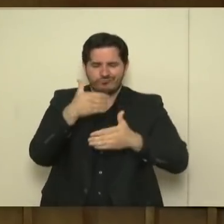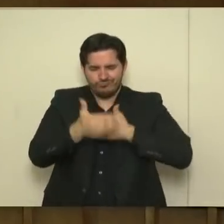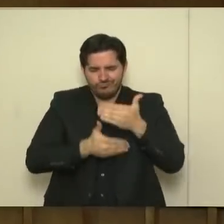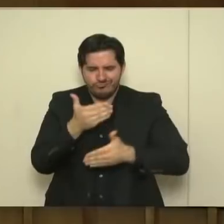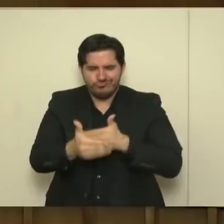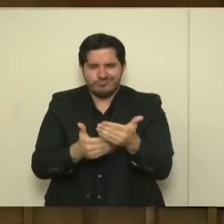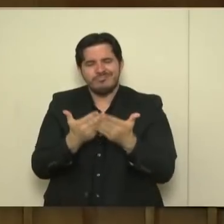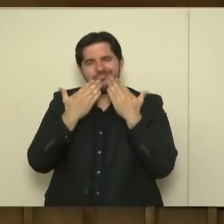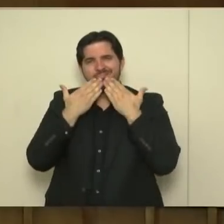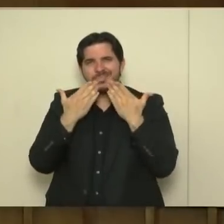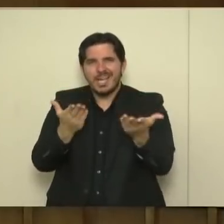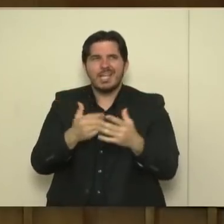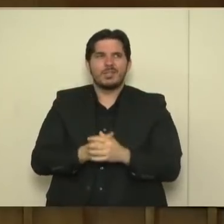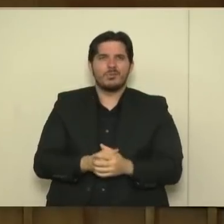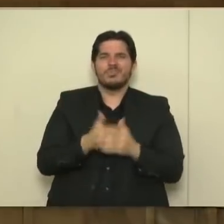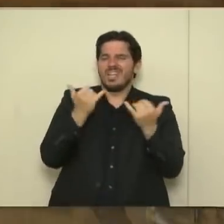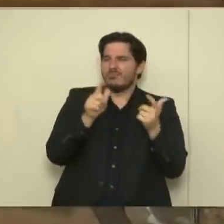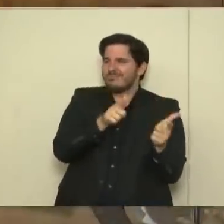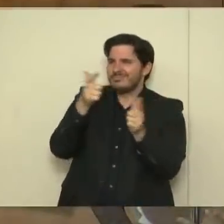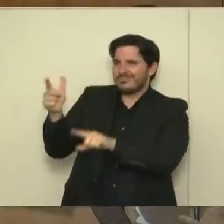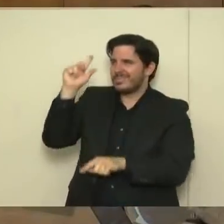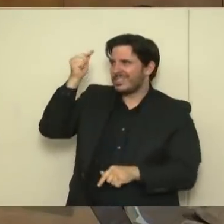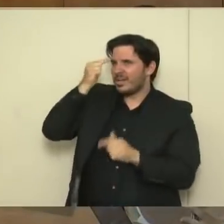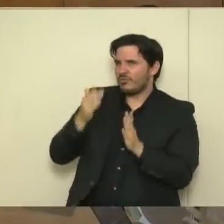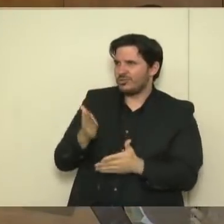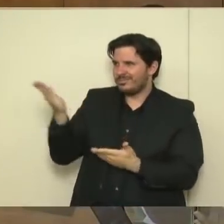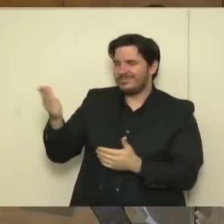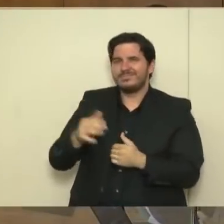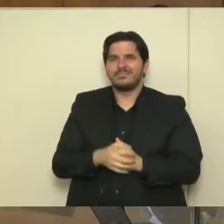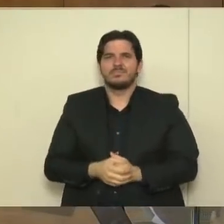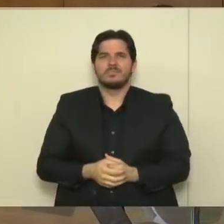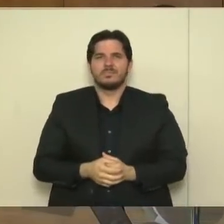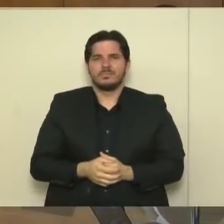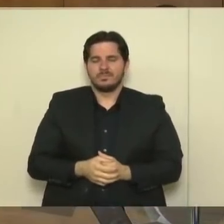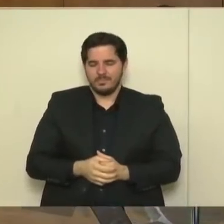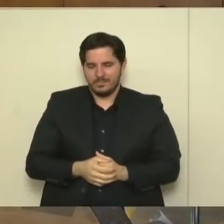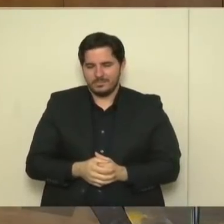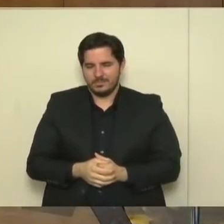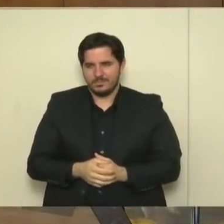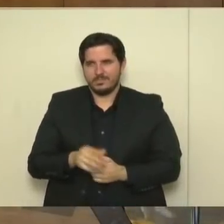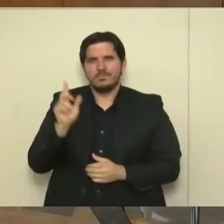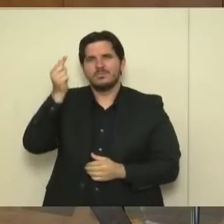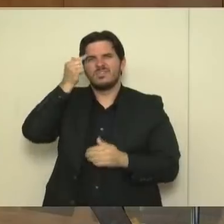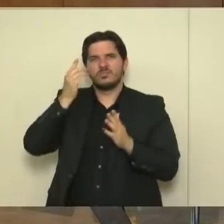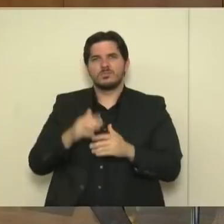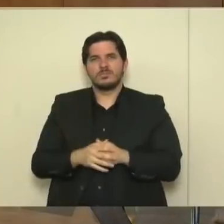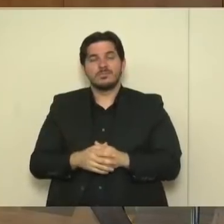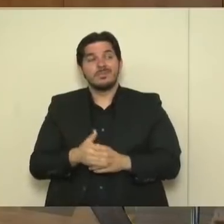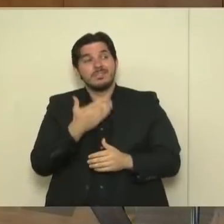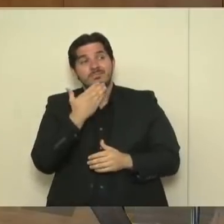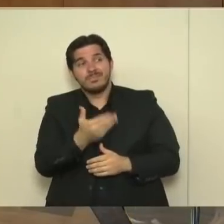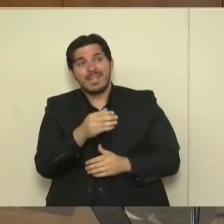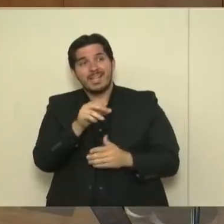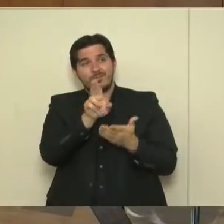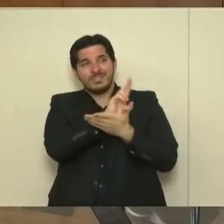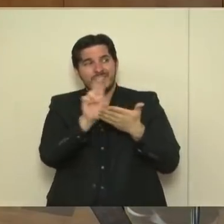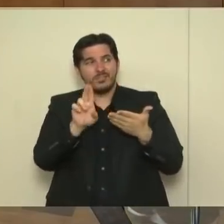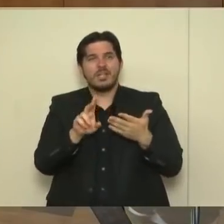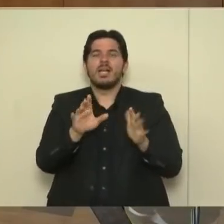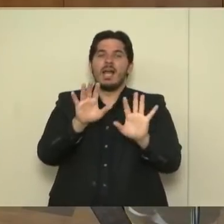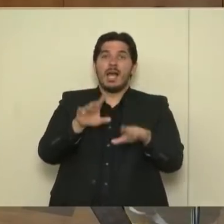with that, I'll stop and turn it back to the governor. All right. Thank you, Secretary. I'm actually the navigator of